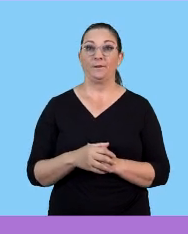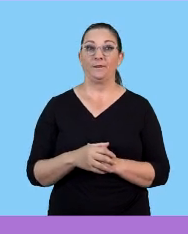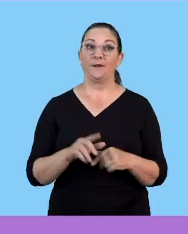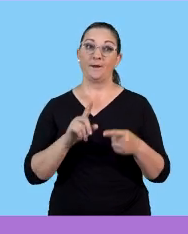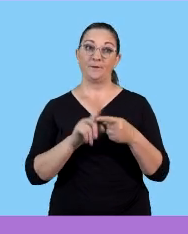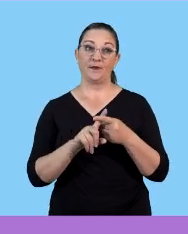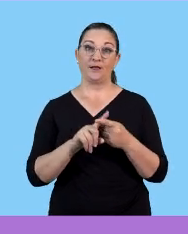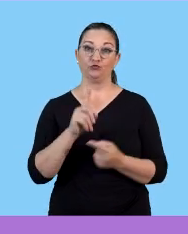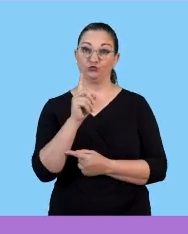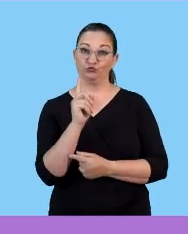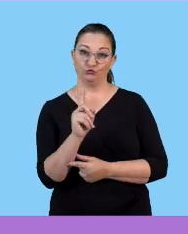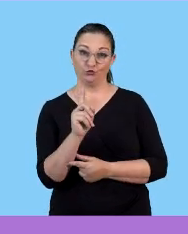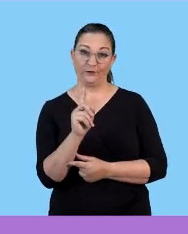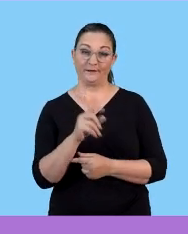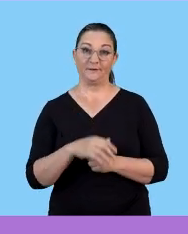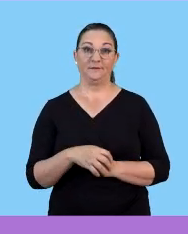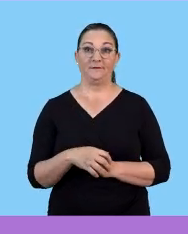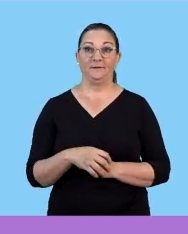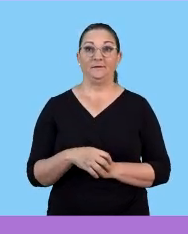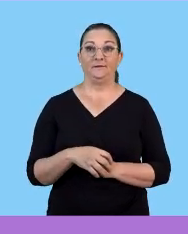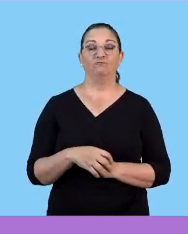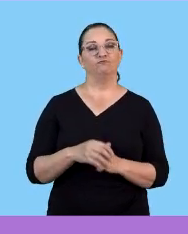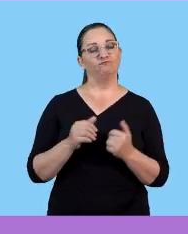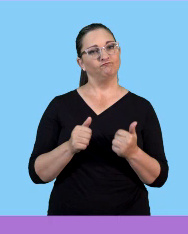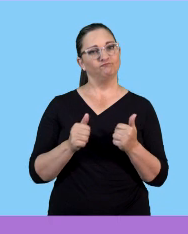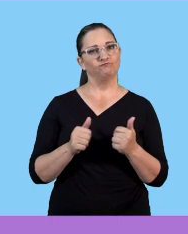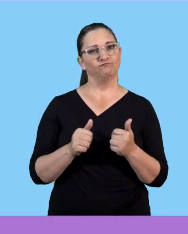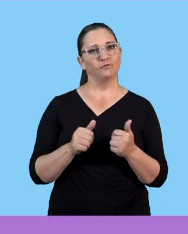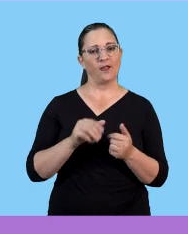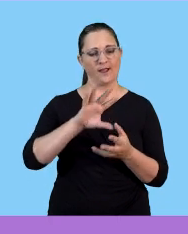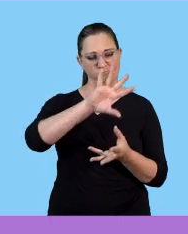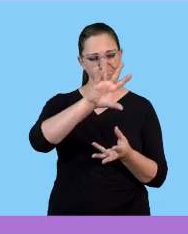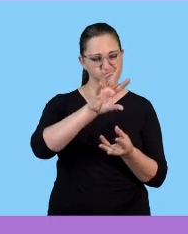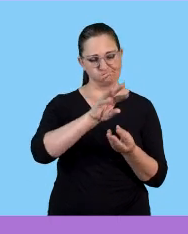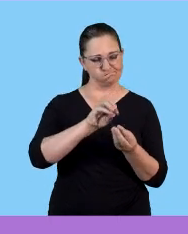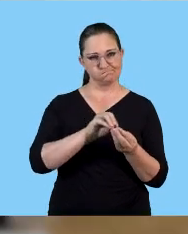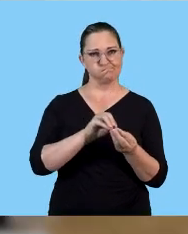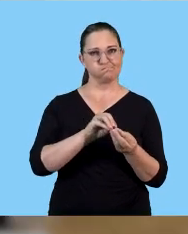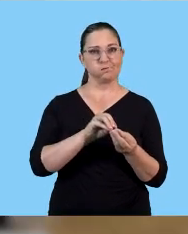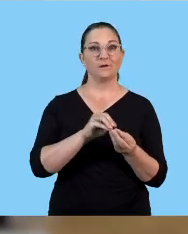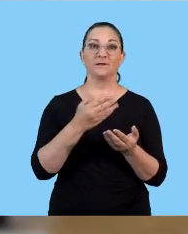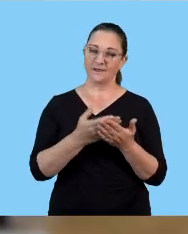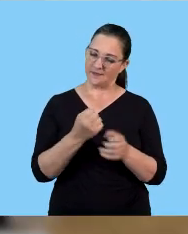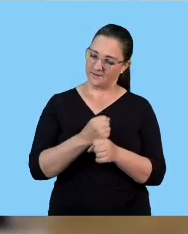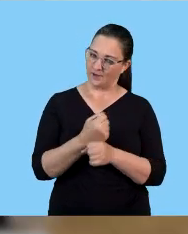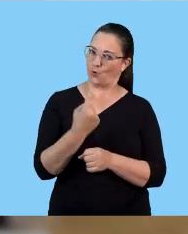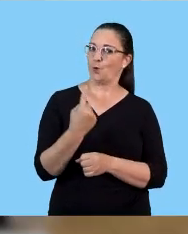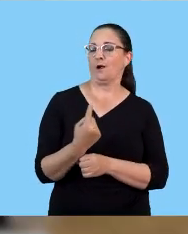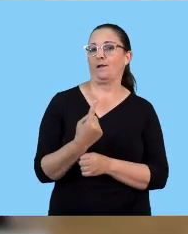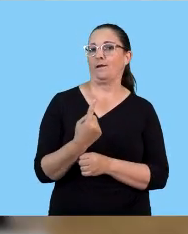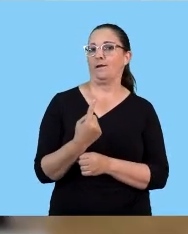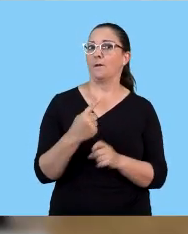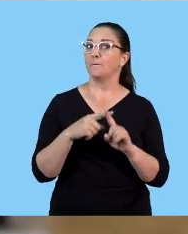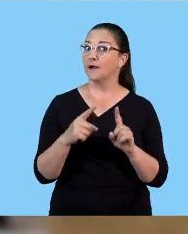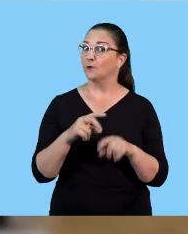those, check, plus 1 of those. All right, so that's the sum of all of those parts to make 1 chair. But